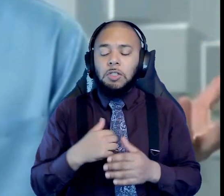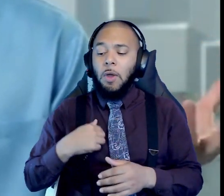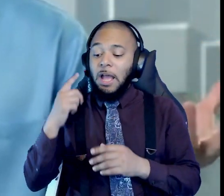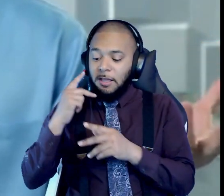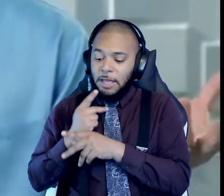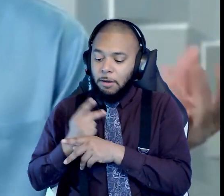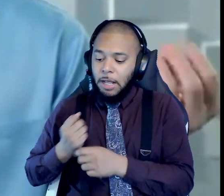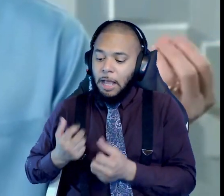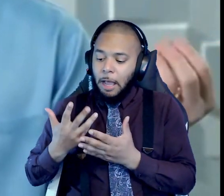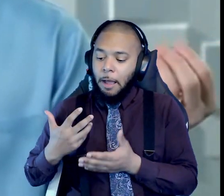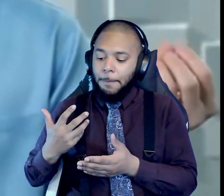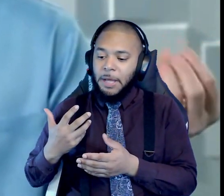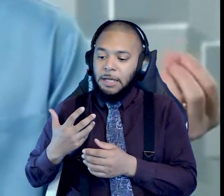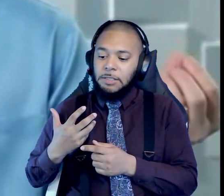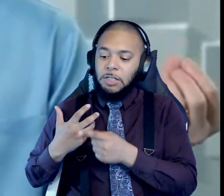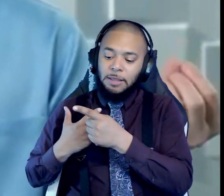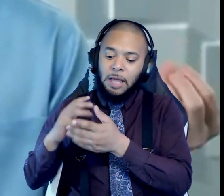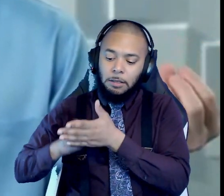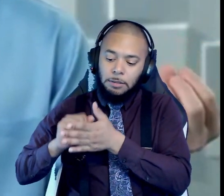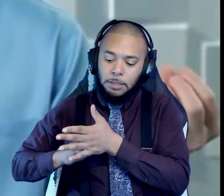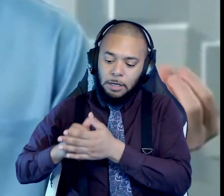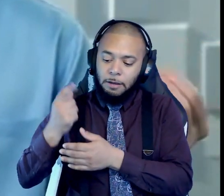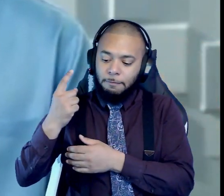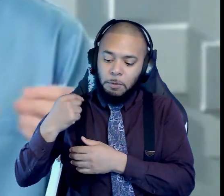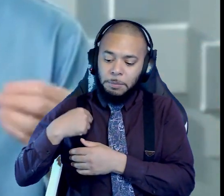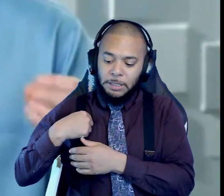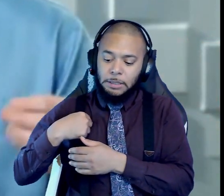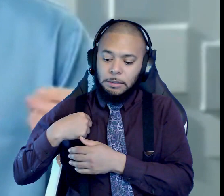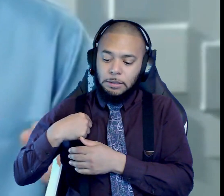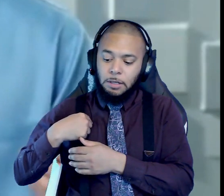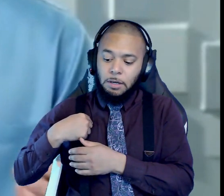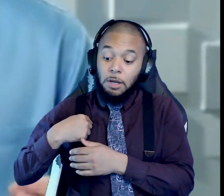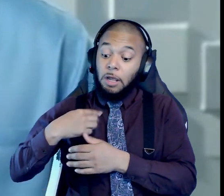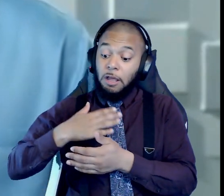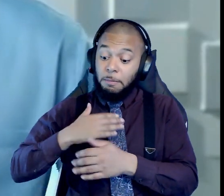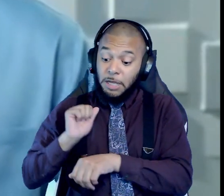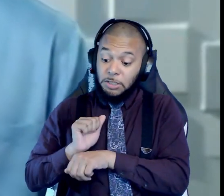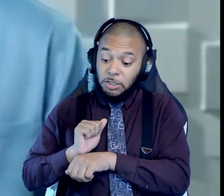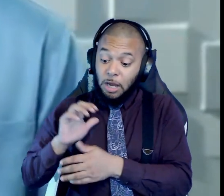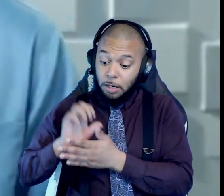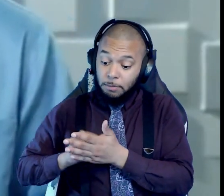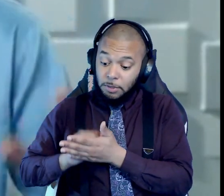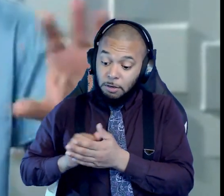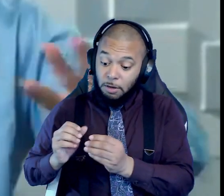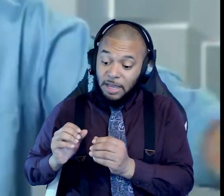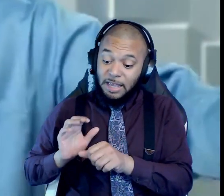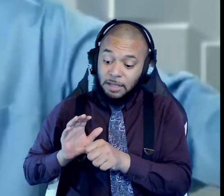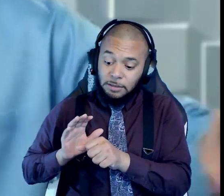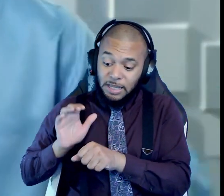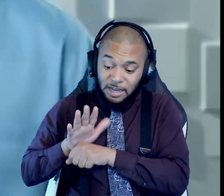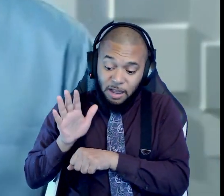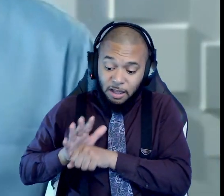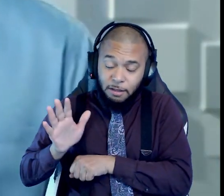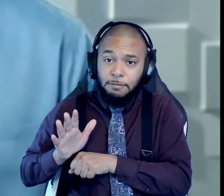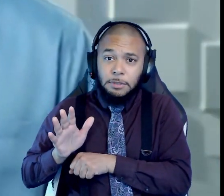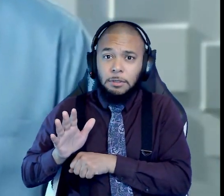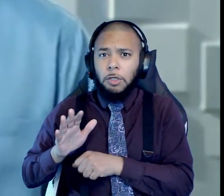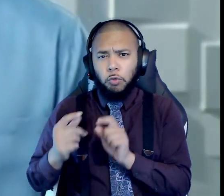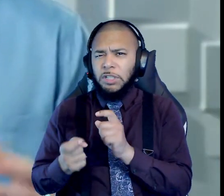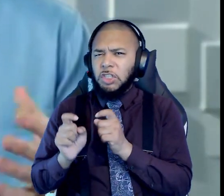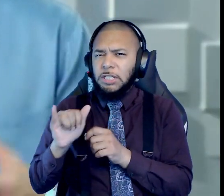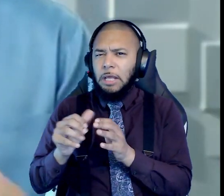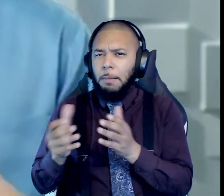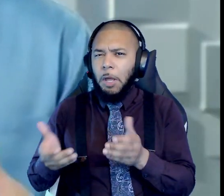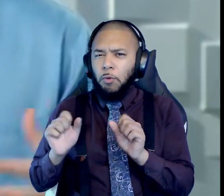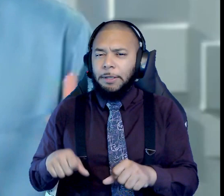an income tax and are they holding enough back and do I you can alter that believe it or not so but that's not what necessarily what we're talking about